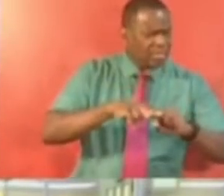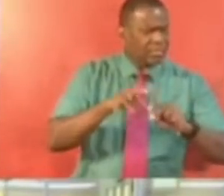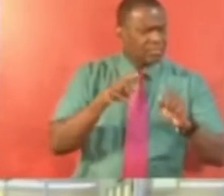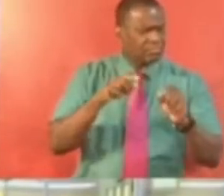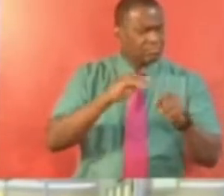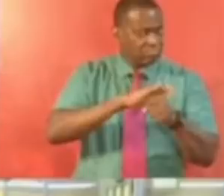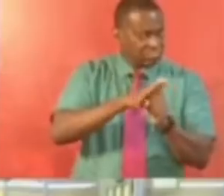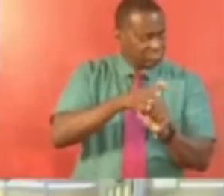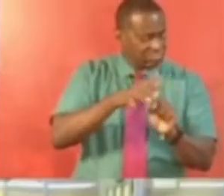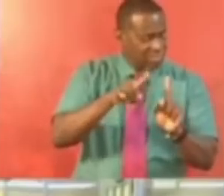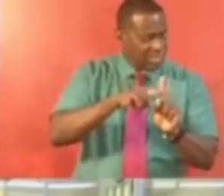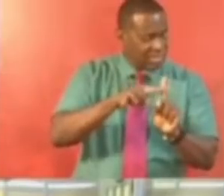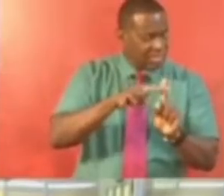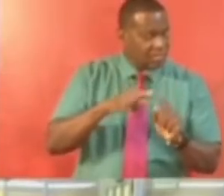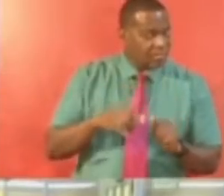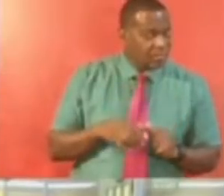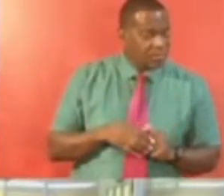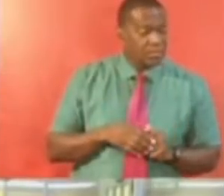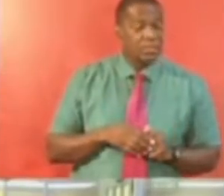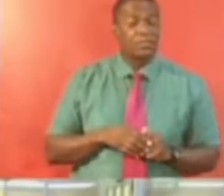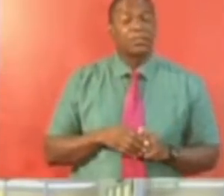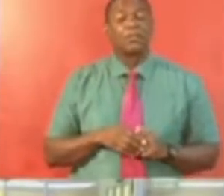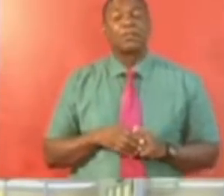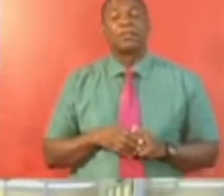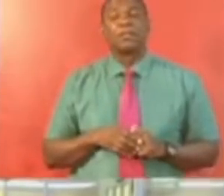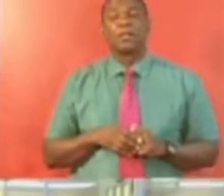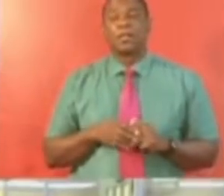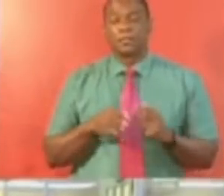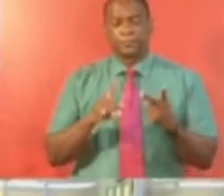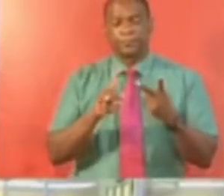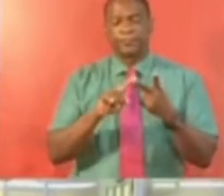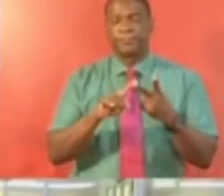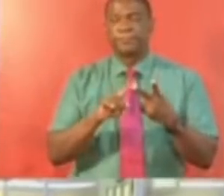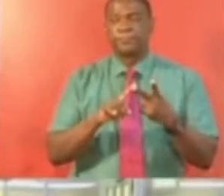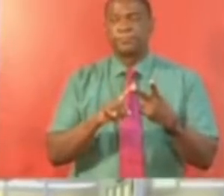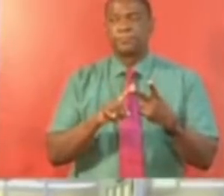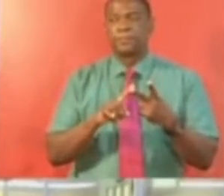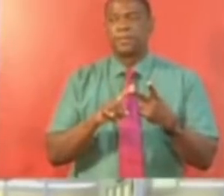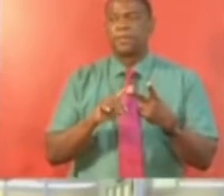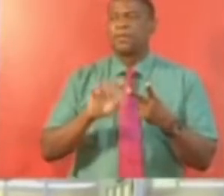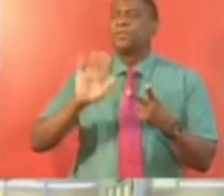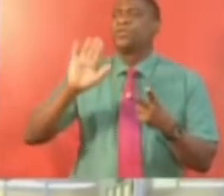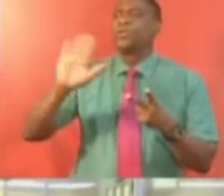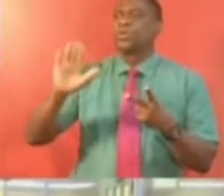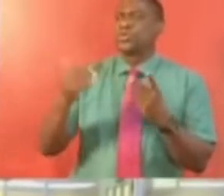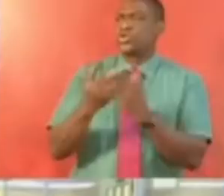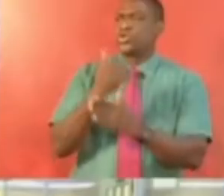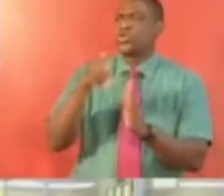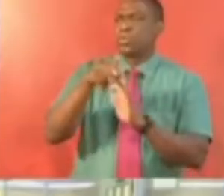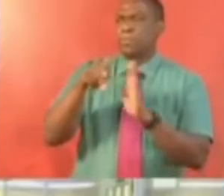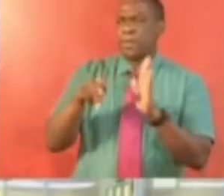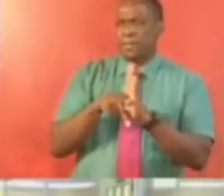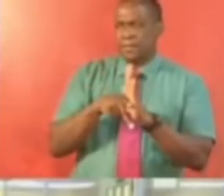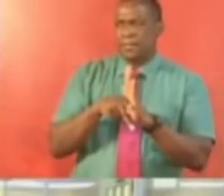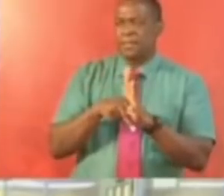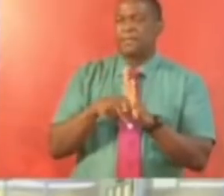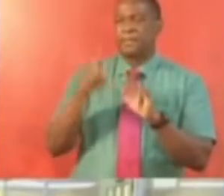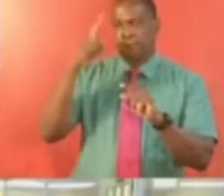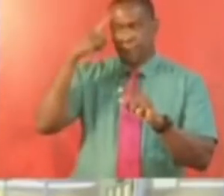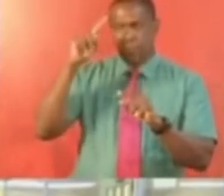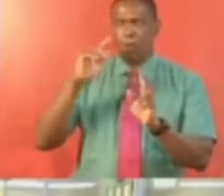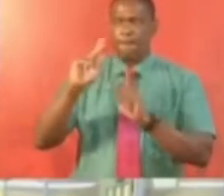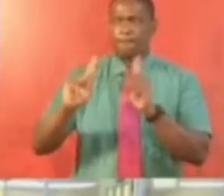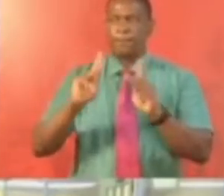criteria for the listings of the criteria for the exemption for persons seeking exemption? Is